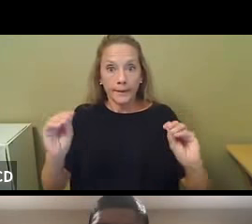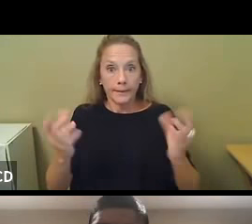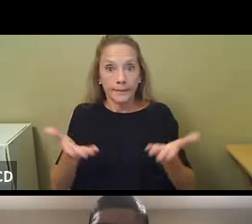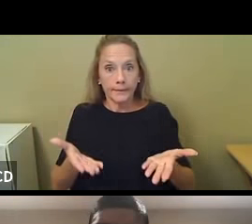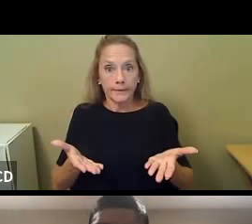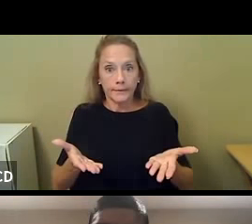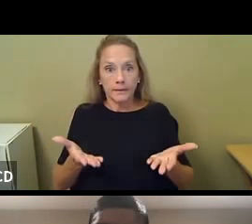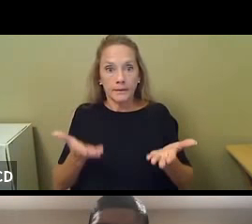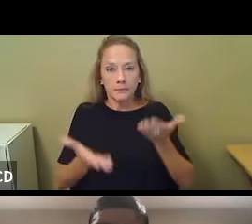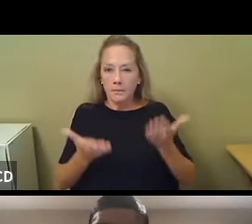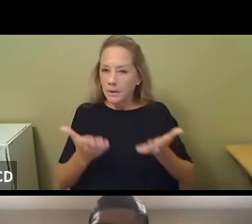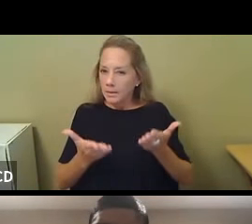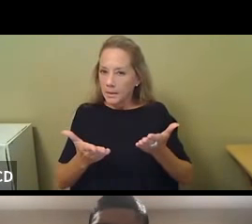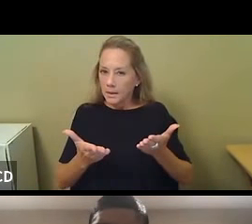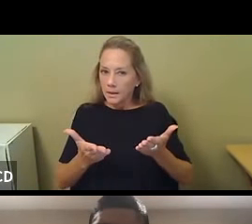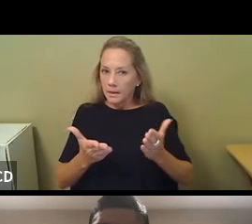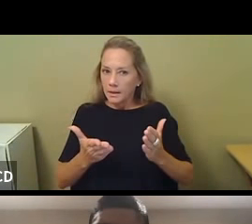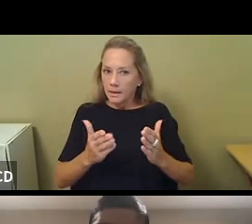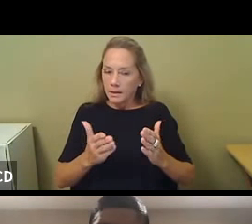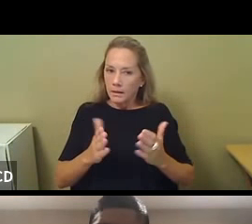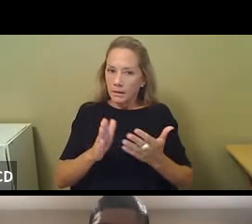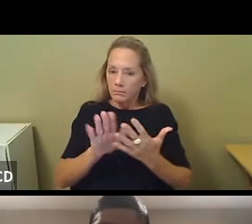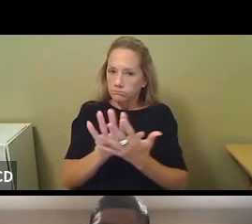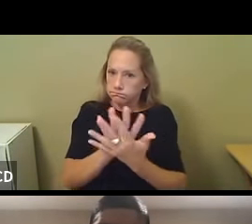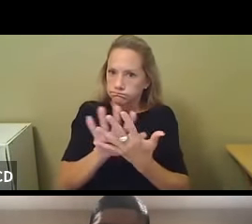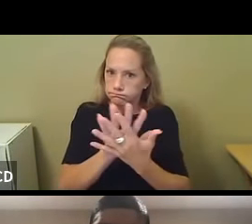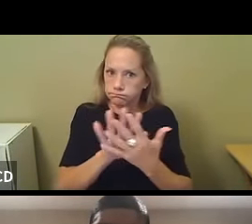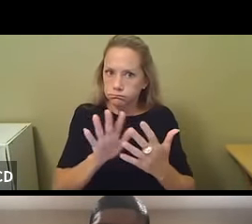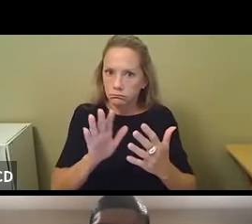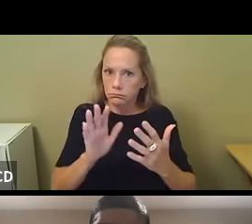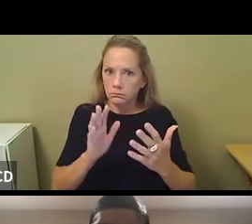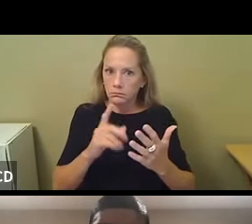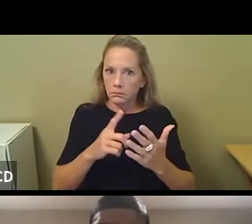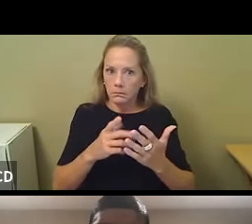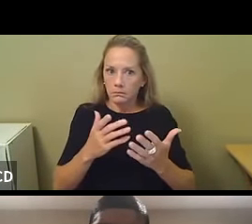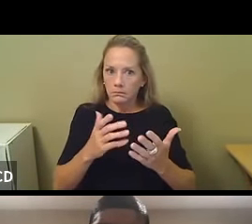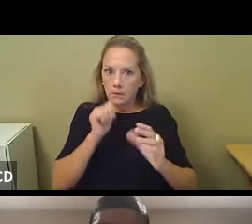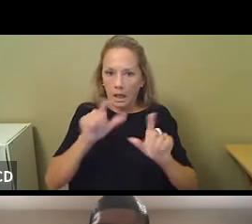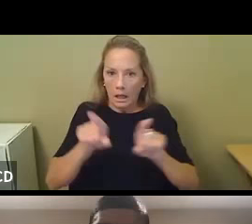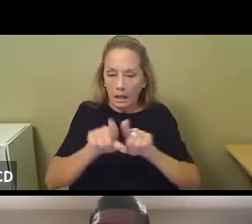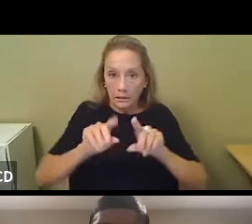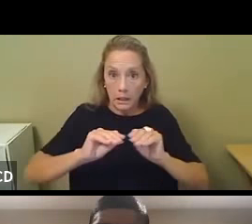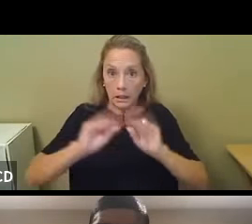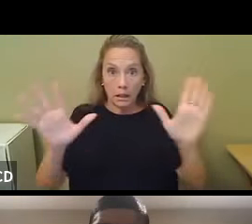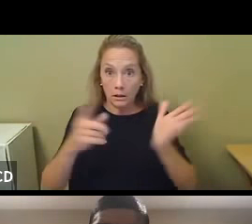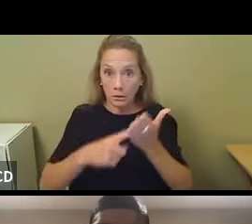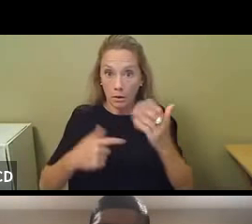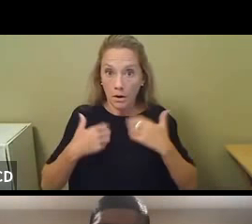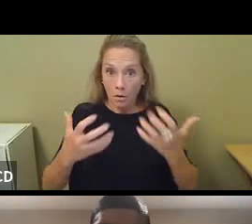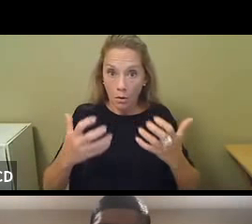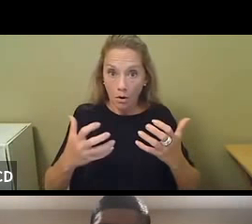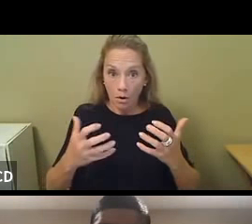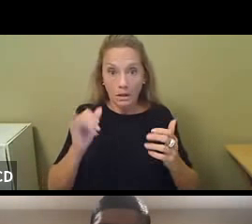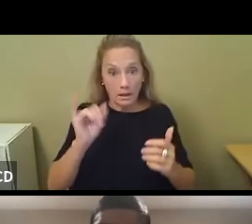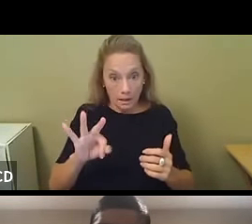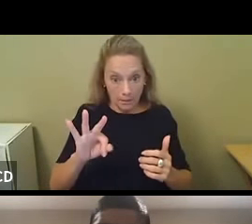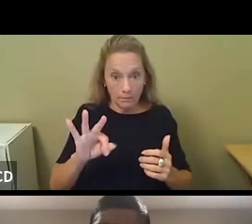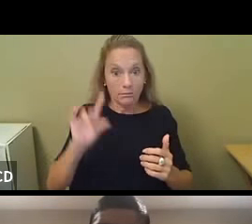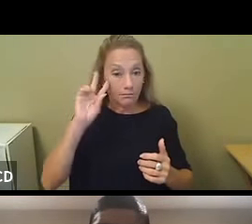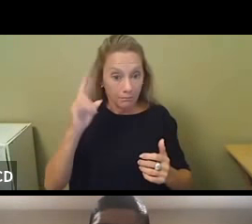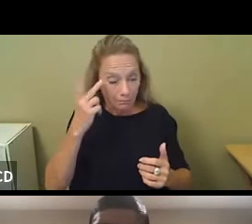Maybe that didn't come across as any of us wanted it to. And for that, I do apologize.